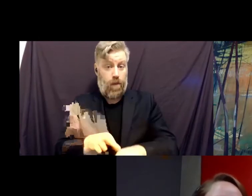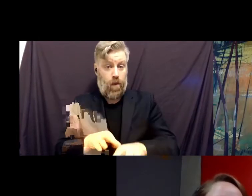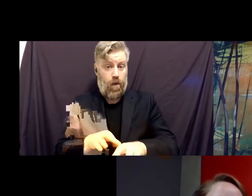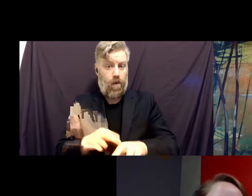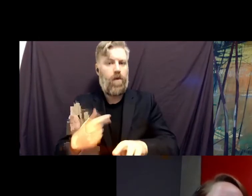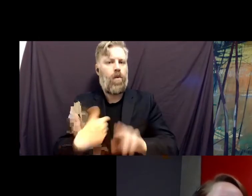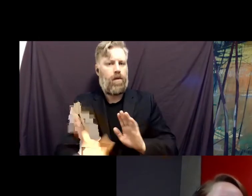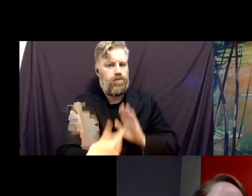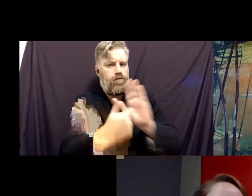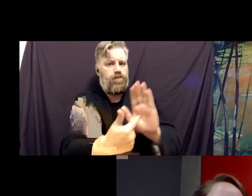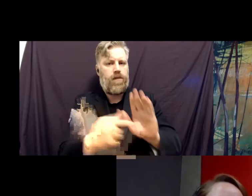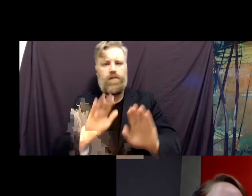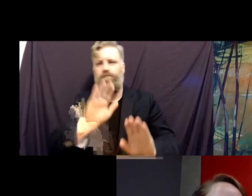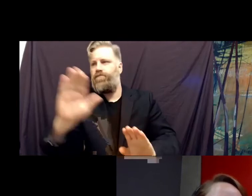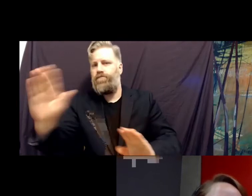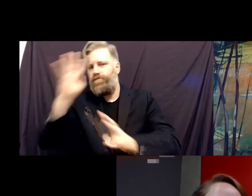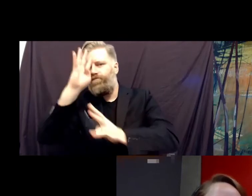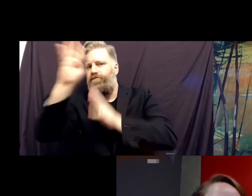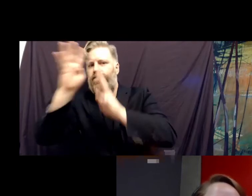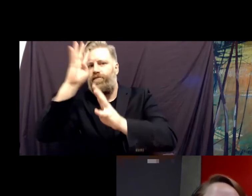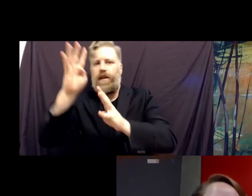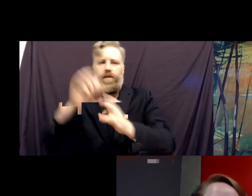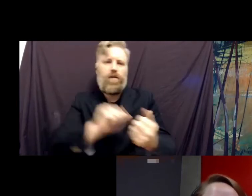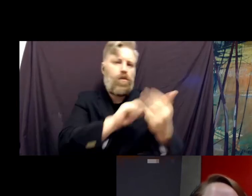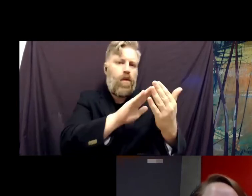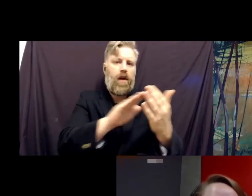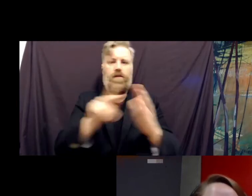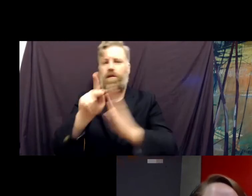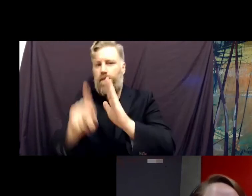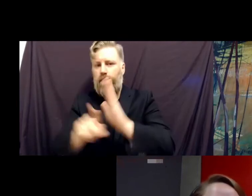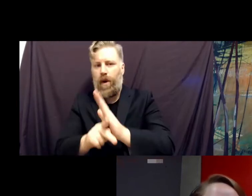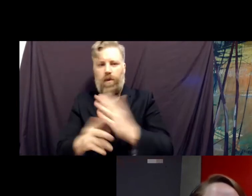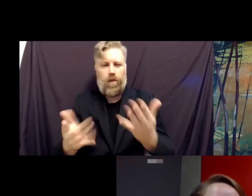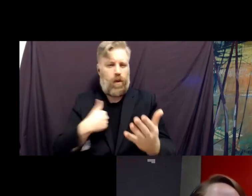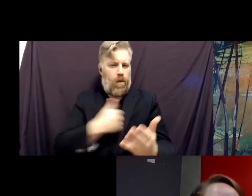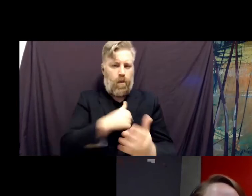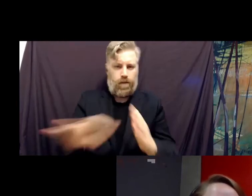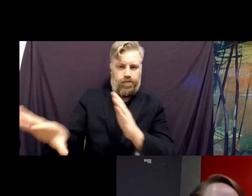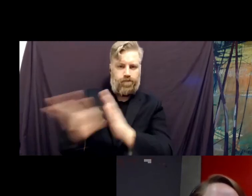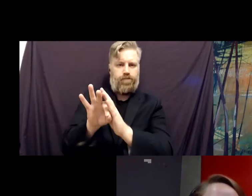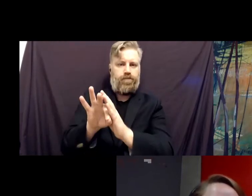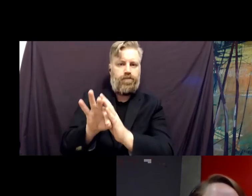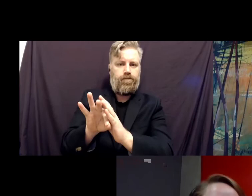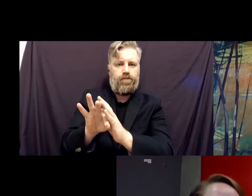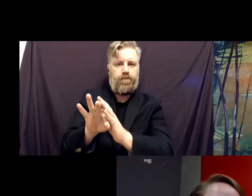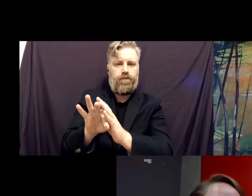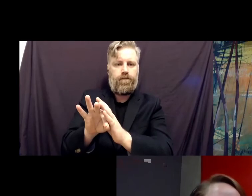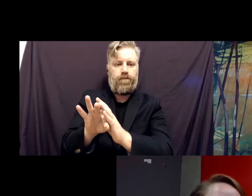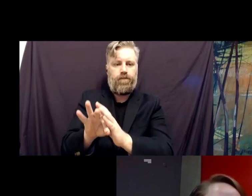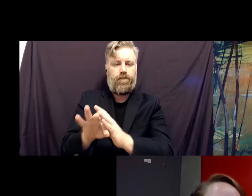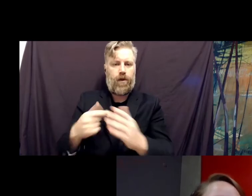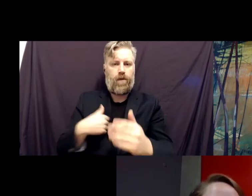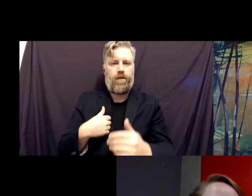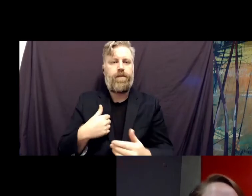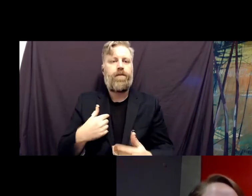practices and policies that have been selected in their approach and to that year's